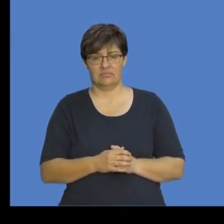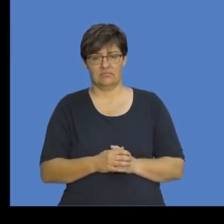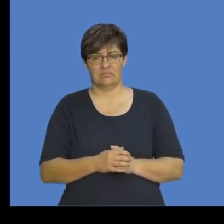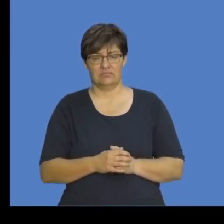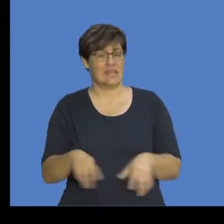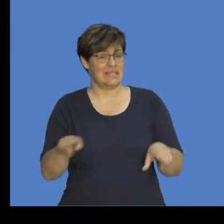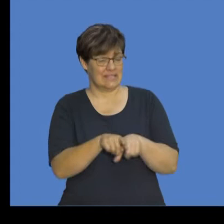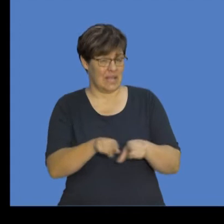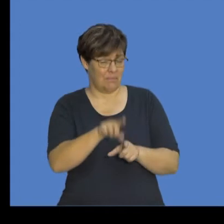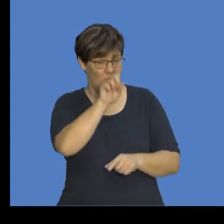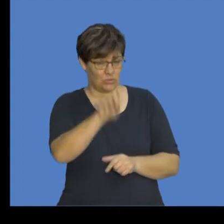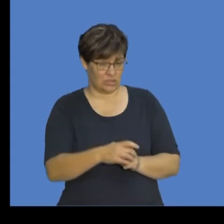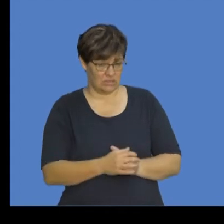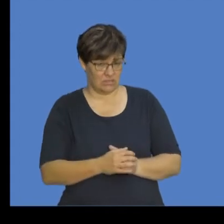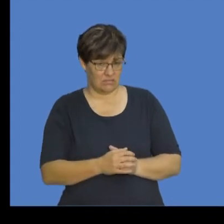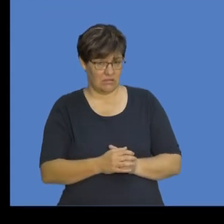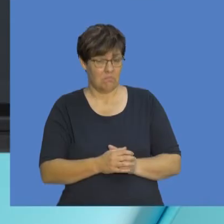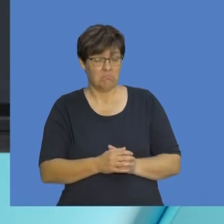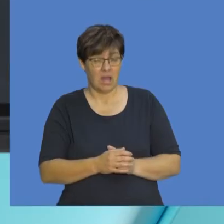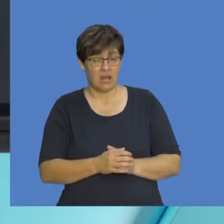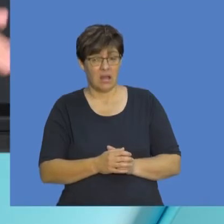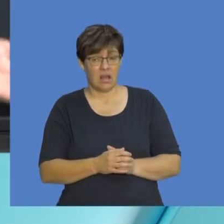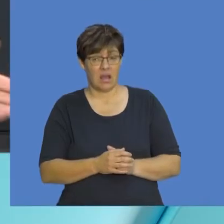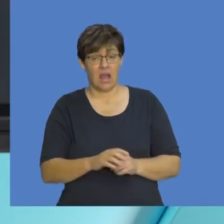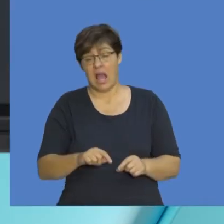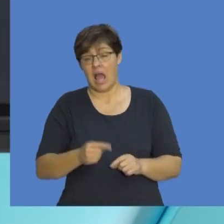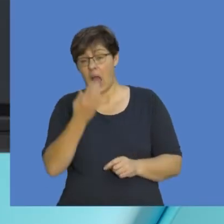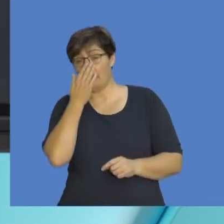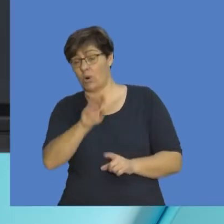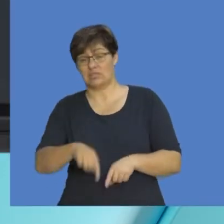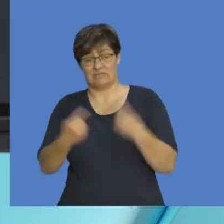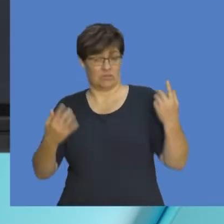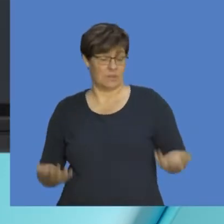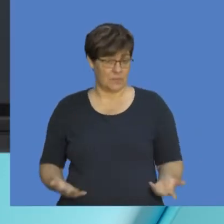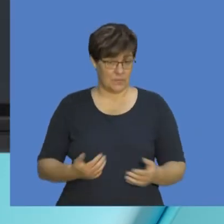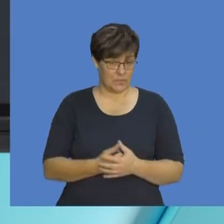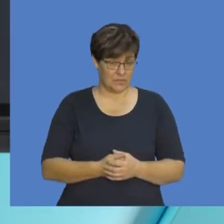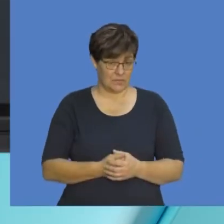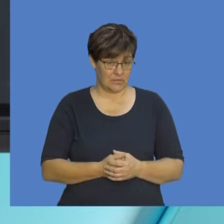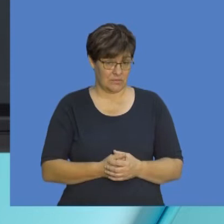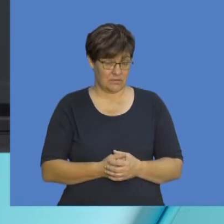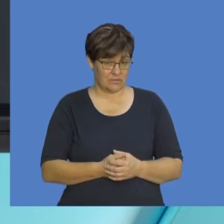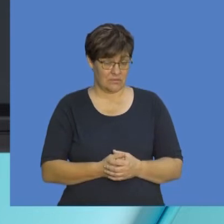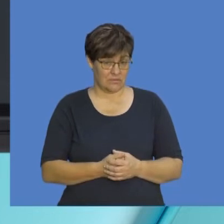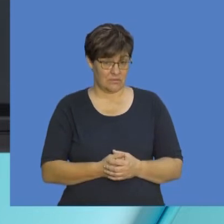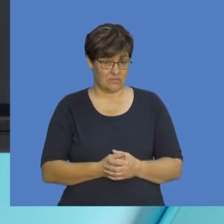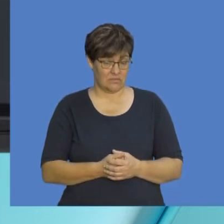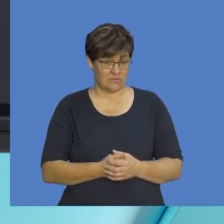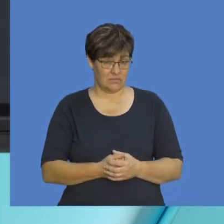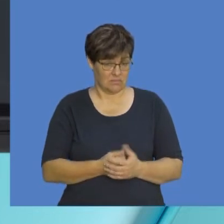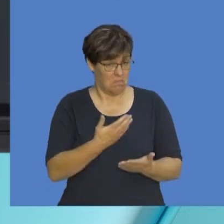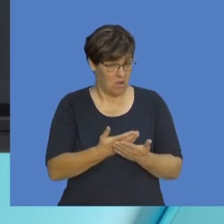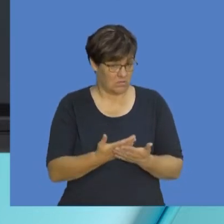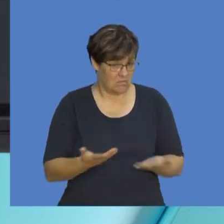But now, same question. Can you approach it differently and not look at the mean? Is that possible? I think it's